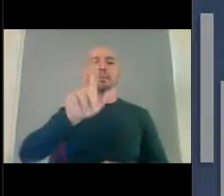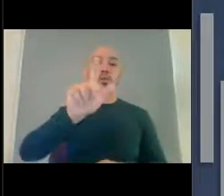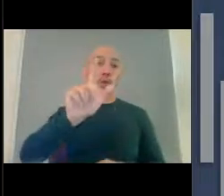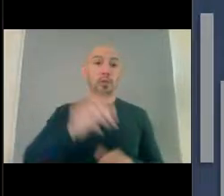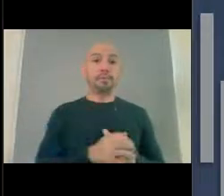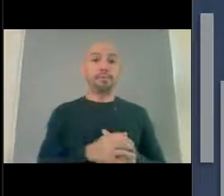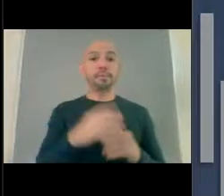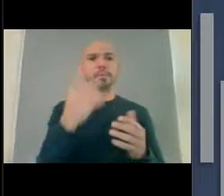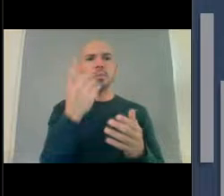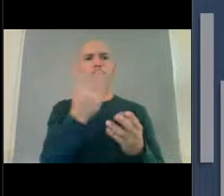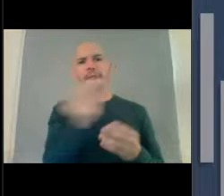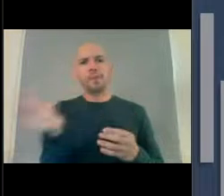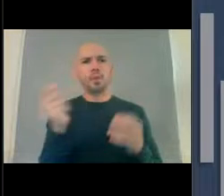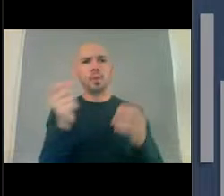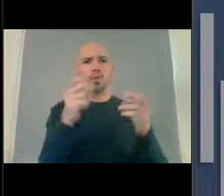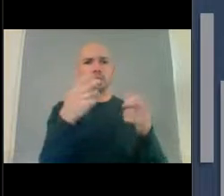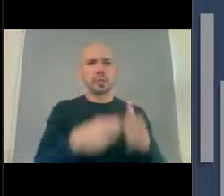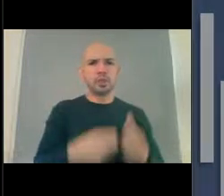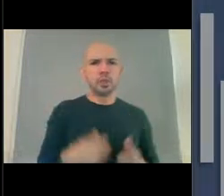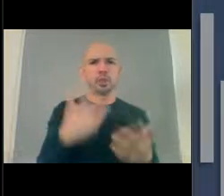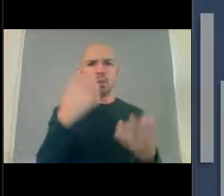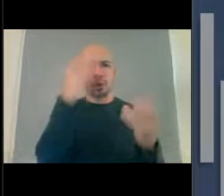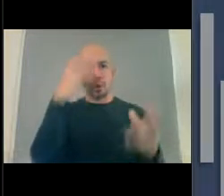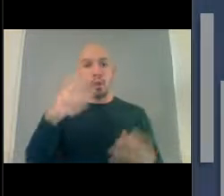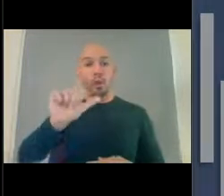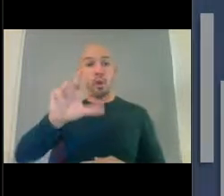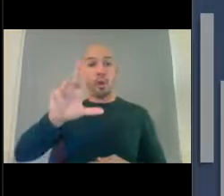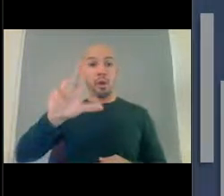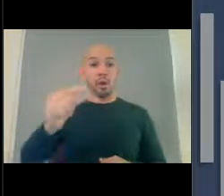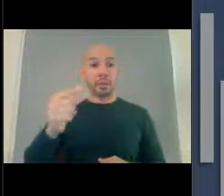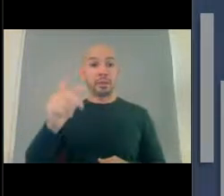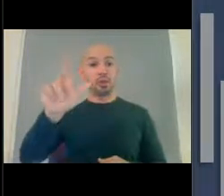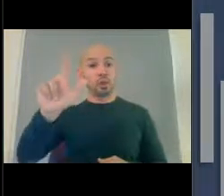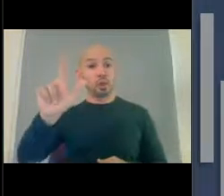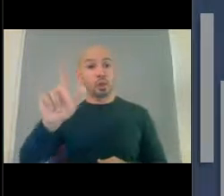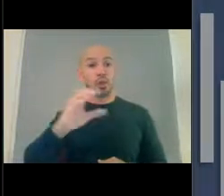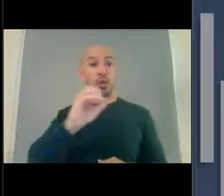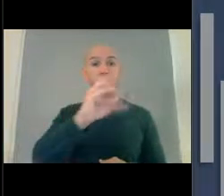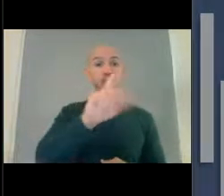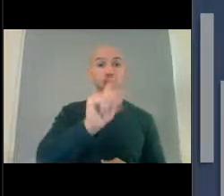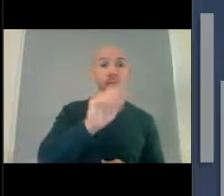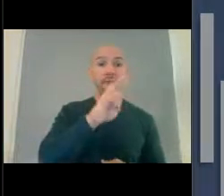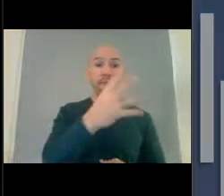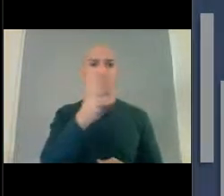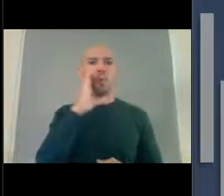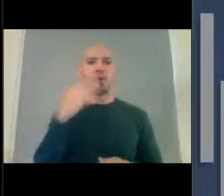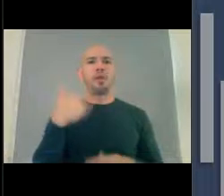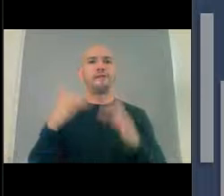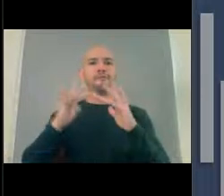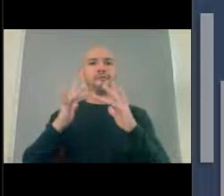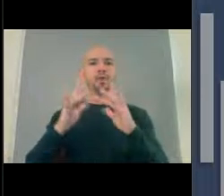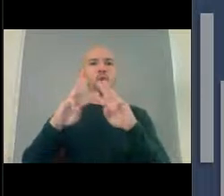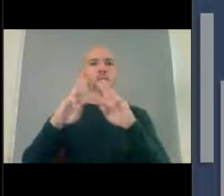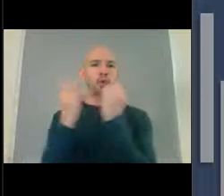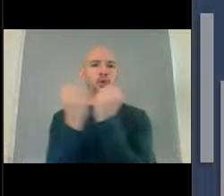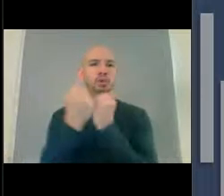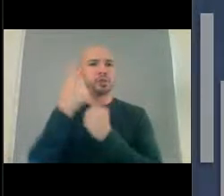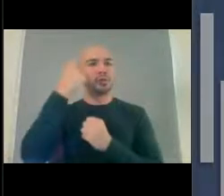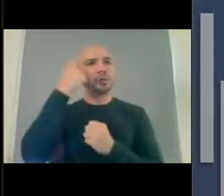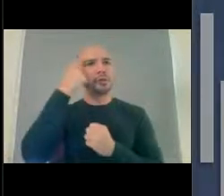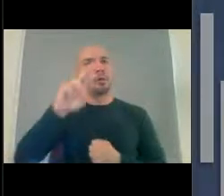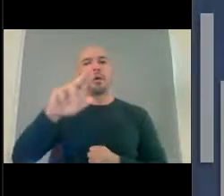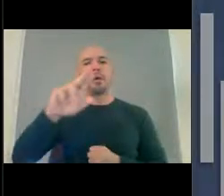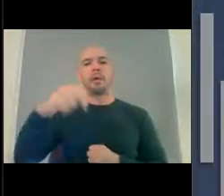of on august 23rd and october 4th we'll be holding virtual workshops to update our sp1 accountability and